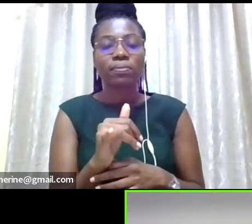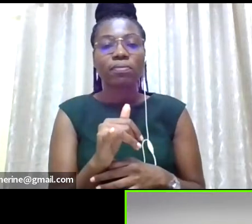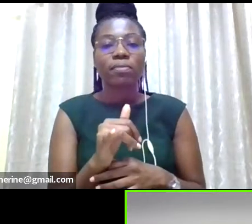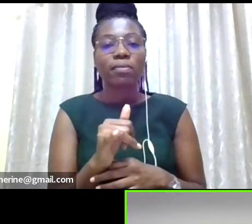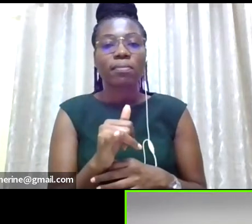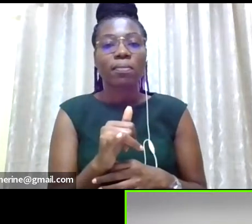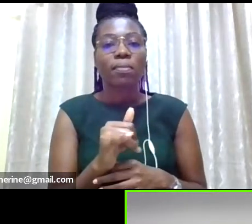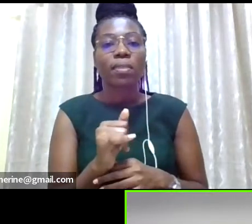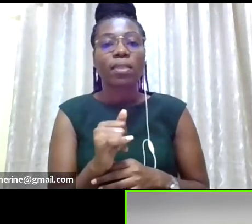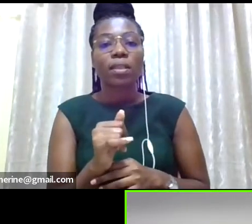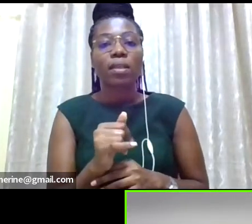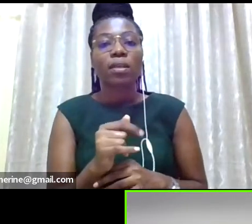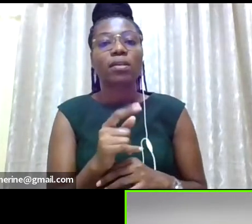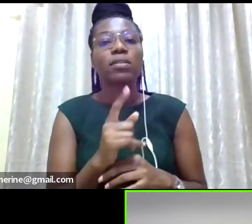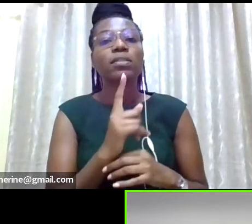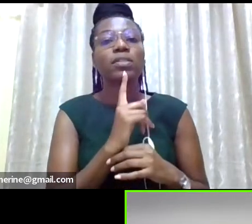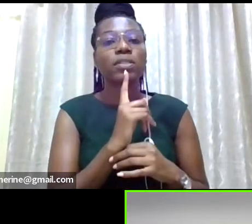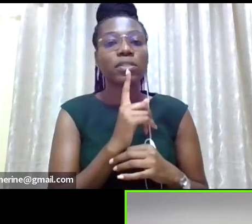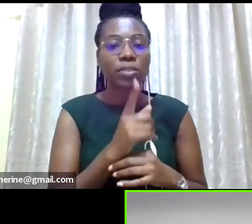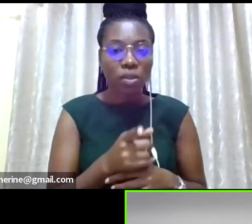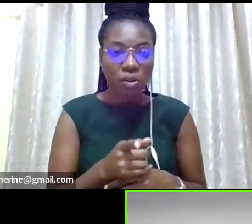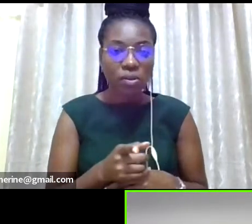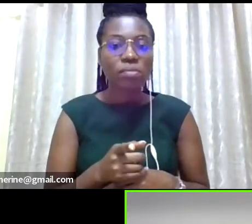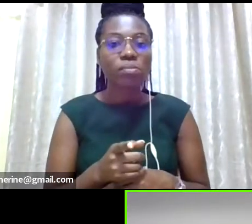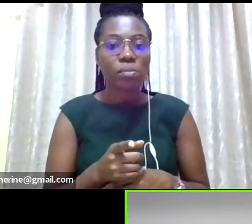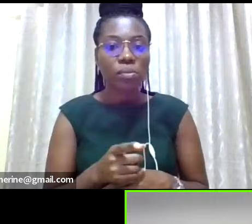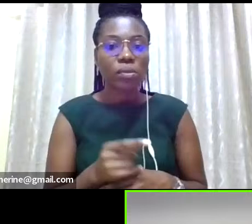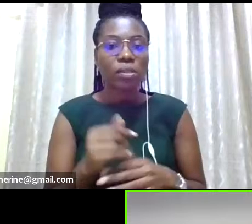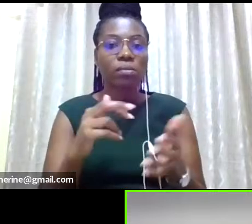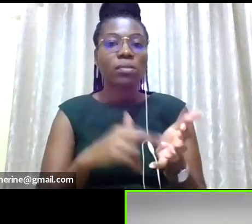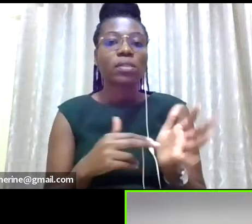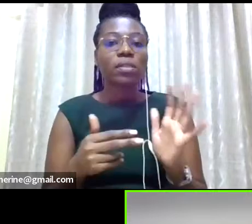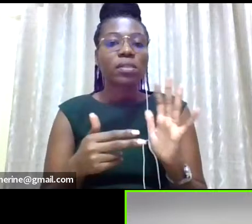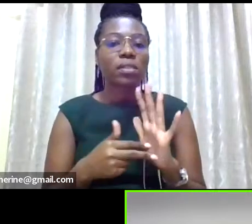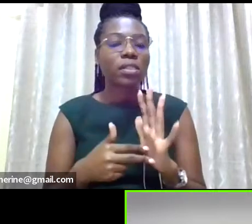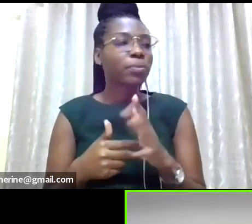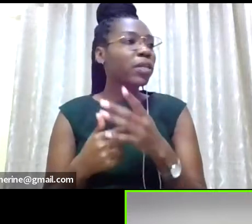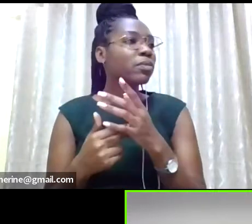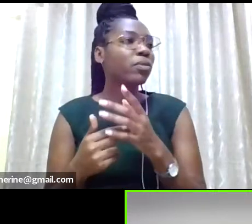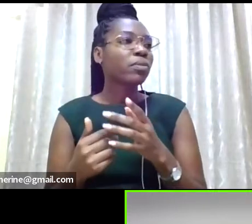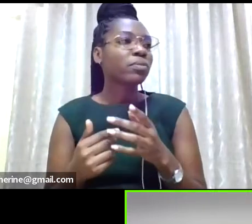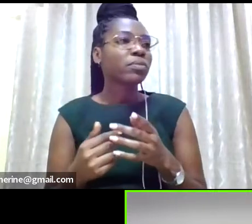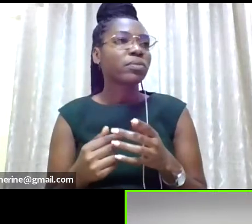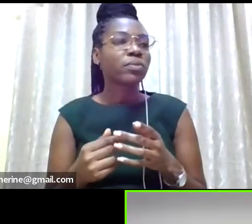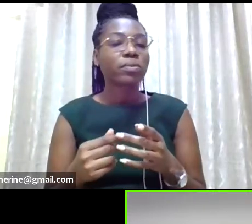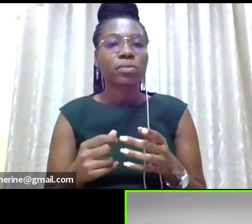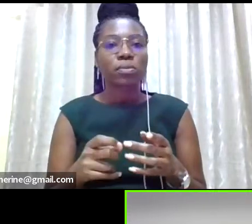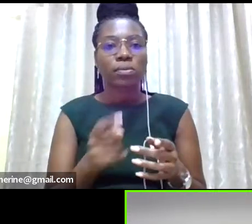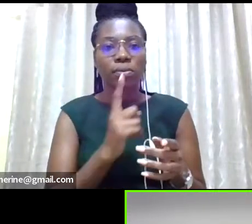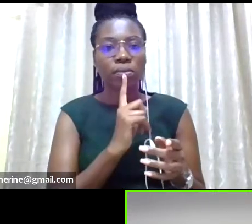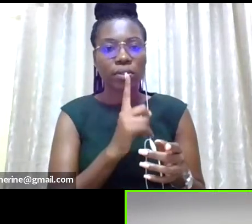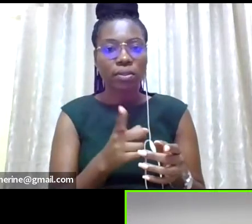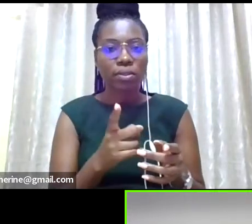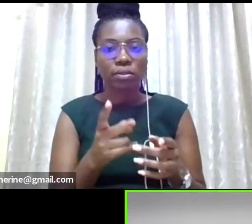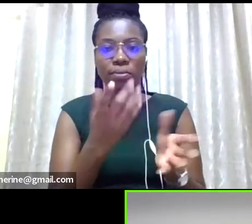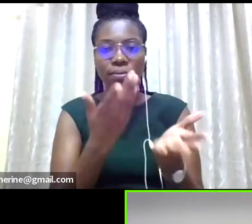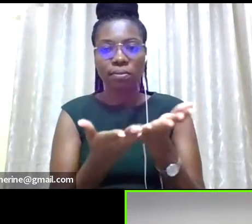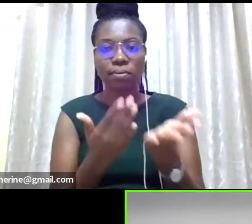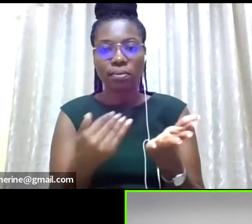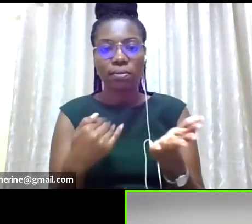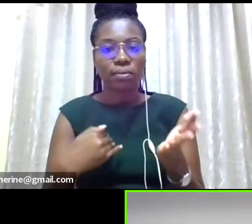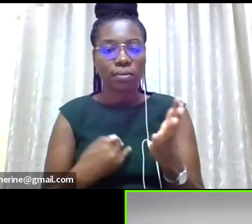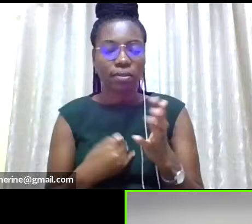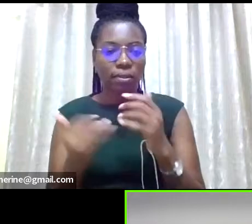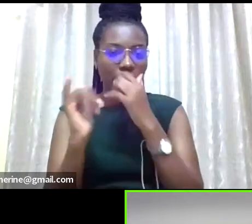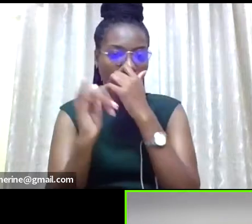not desertion. That is somebody on sick leave. And I hope that you have understood that, because I've seen